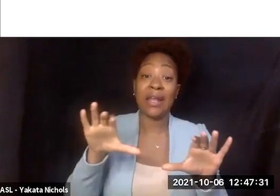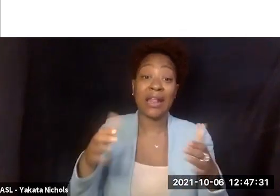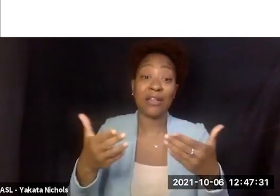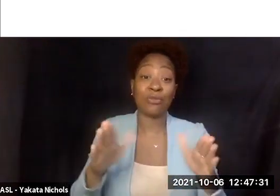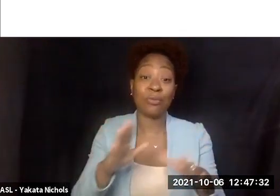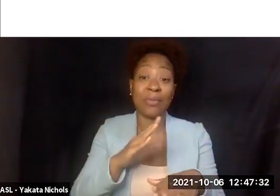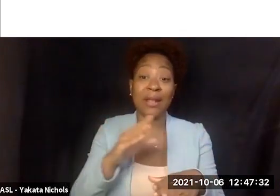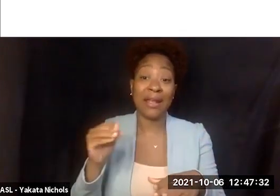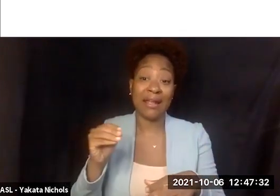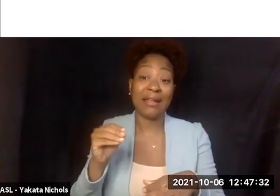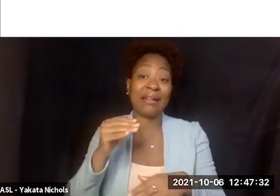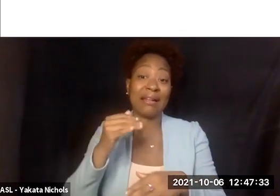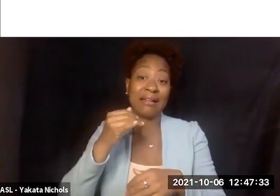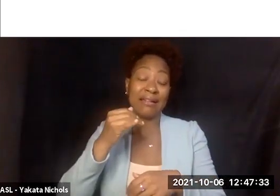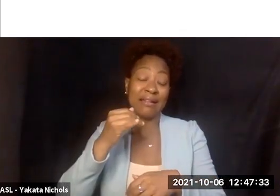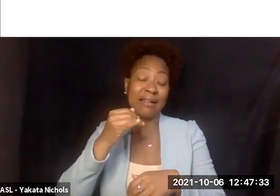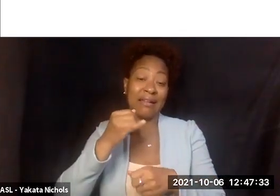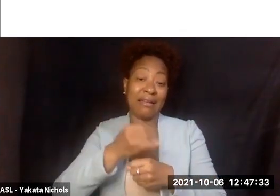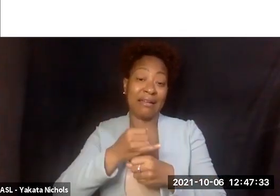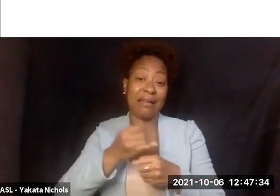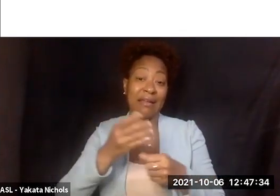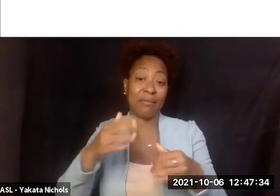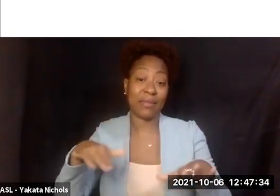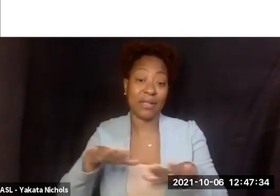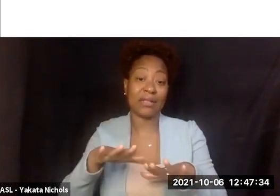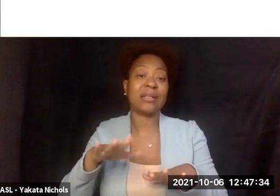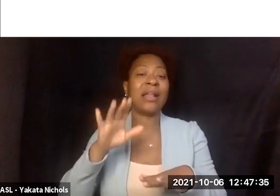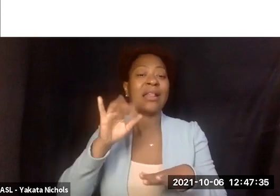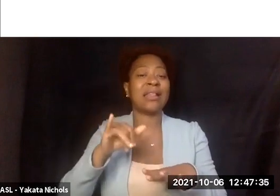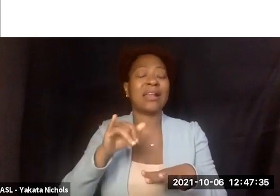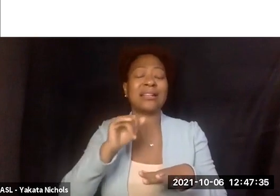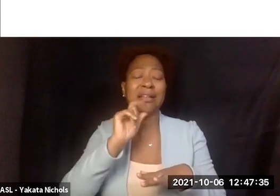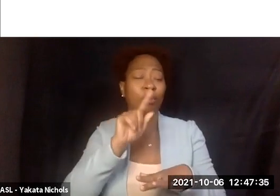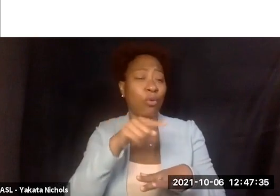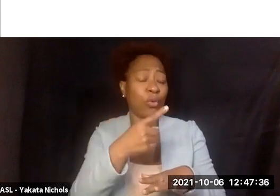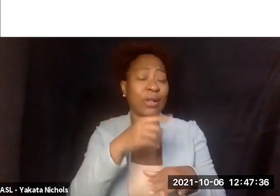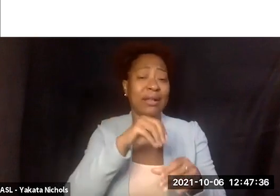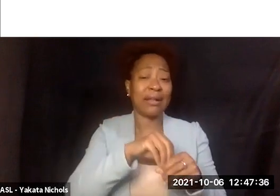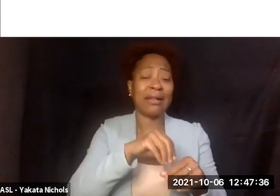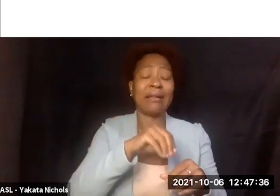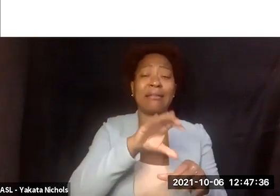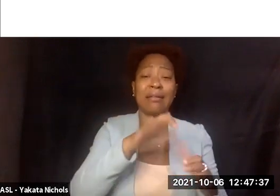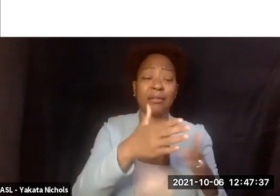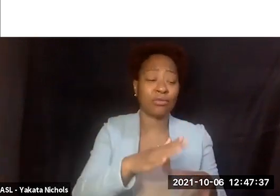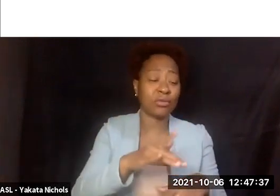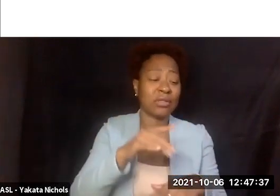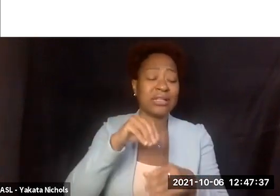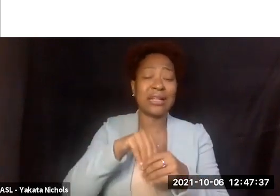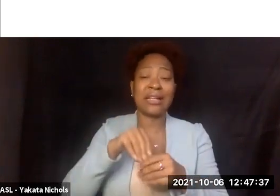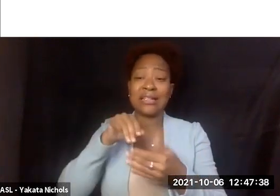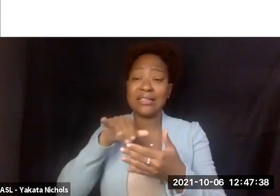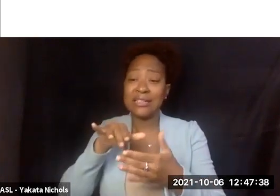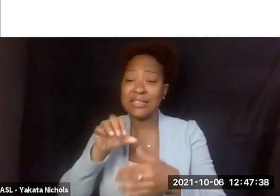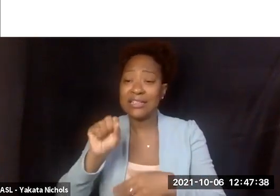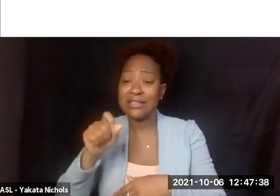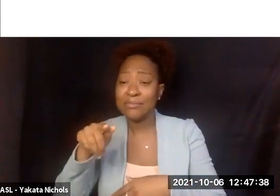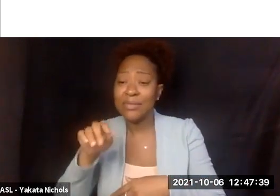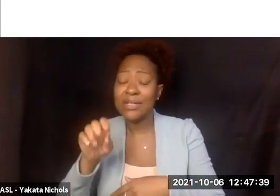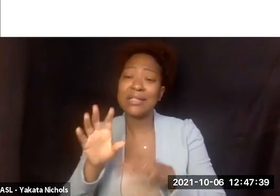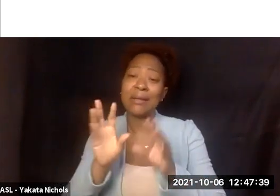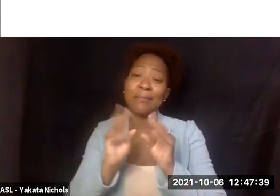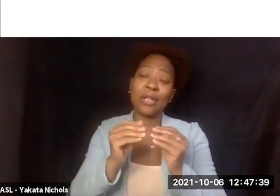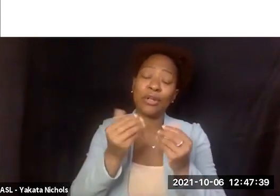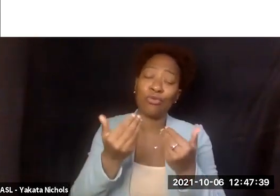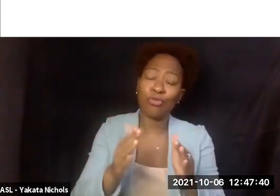campus, ableist norms extend beyond just the classroom. They go into study spaces, meeting rooms, and